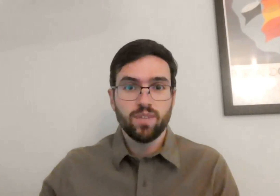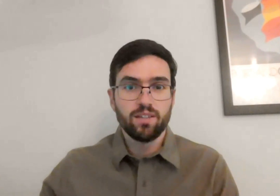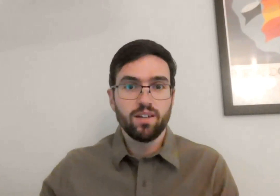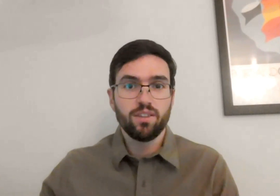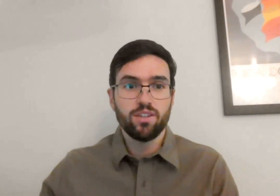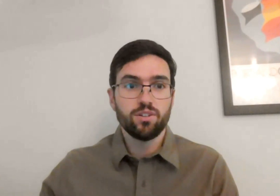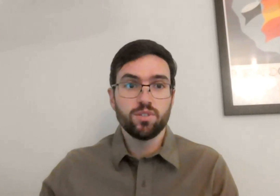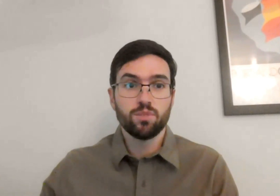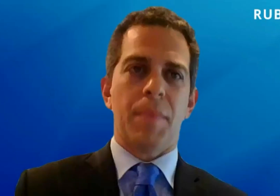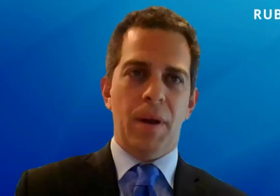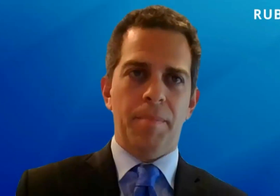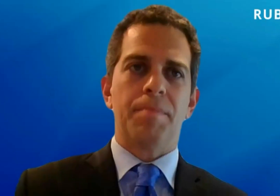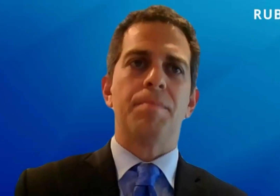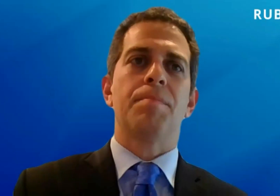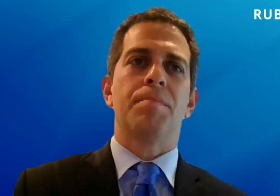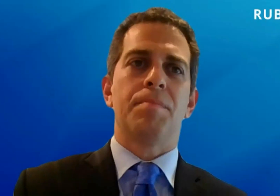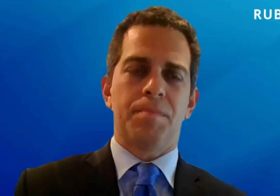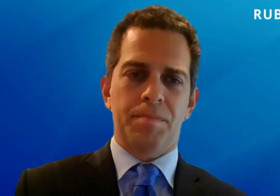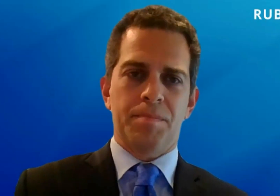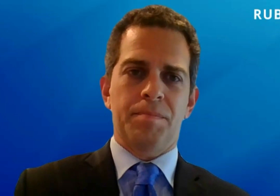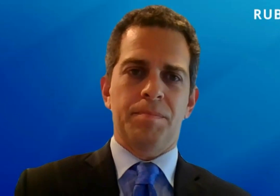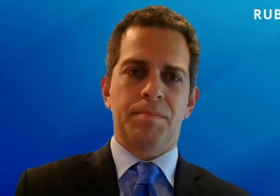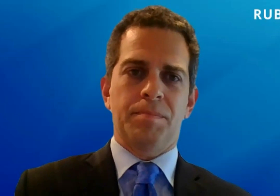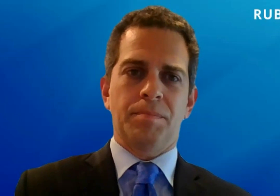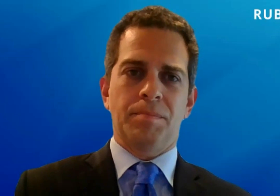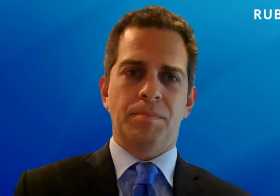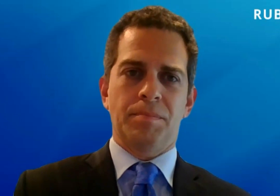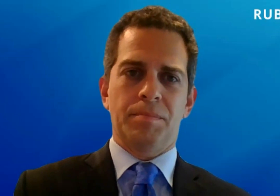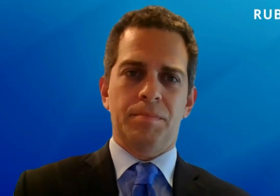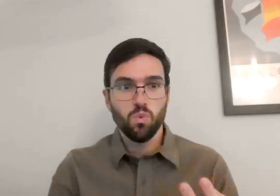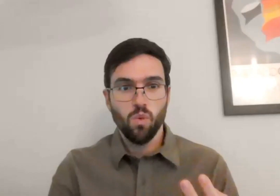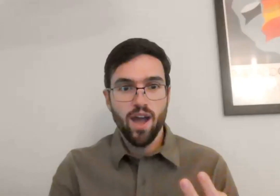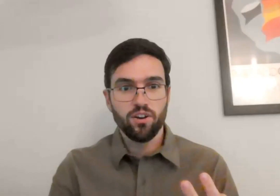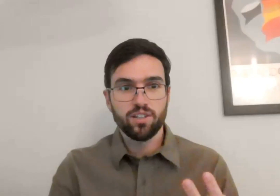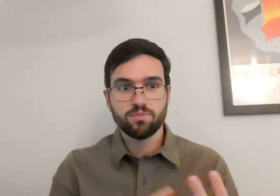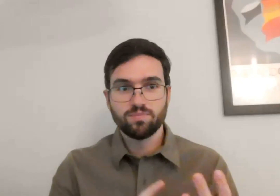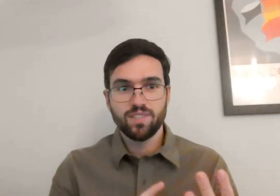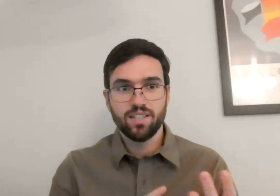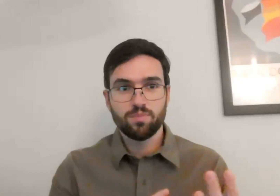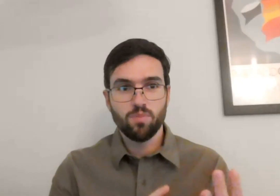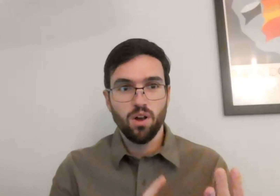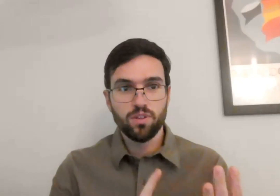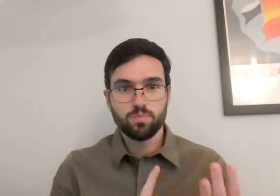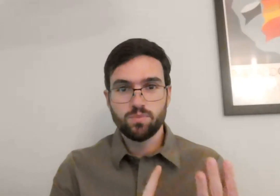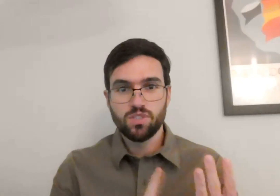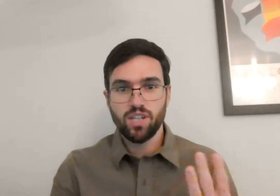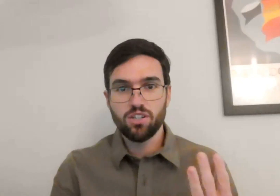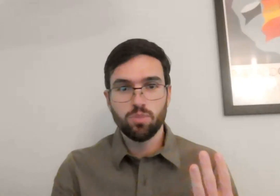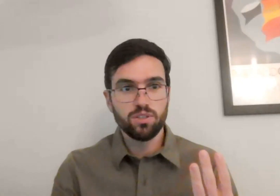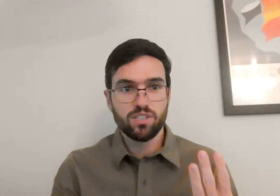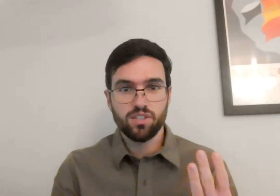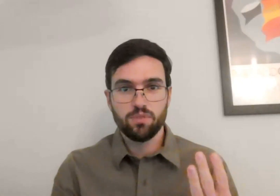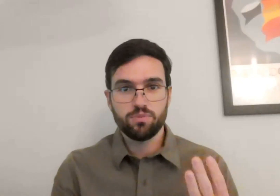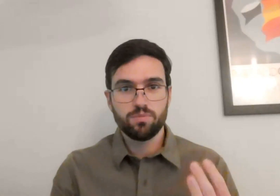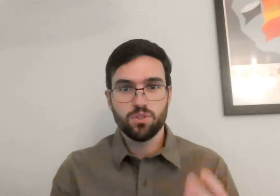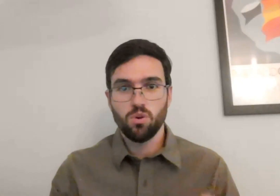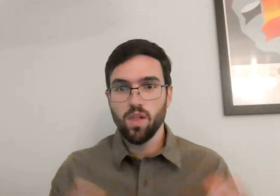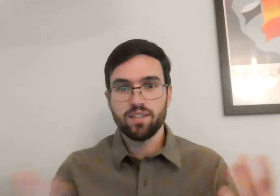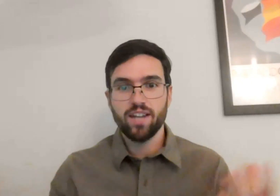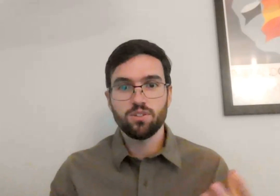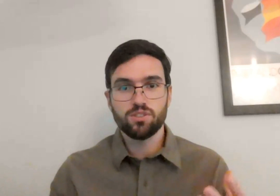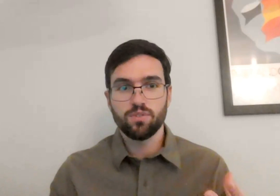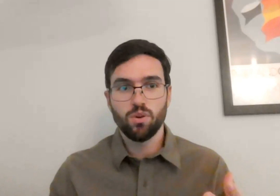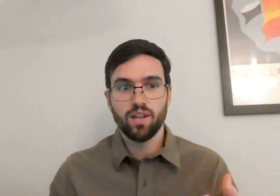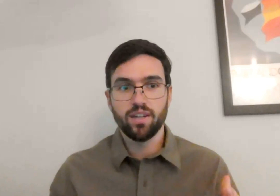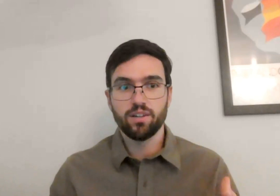crew on theater. You're running lights, audio, wiring, all the stage building stuff. There's a whole